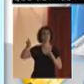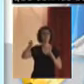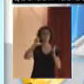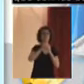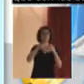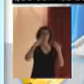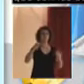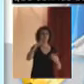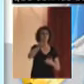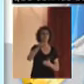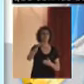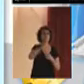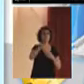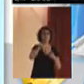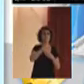graph,